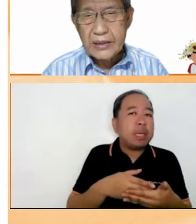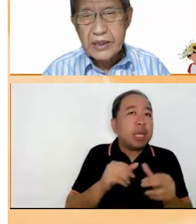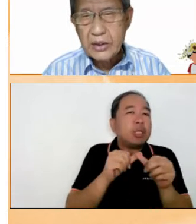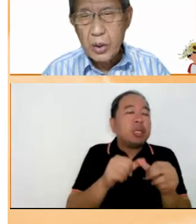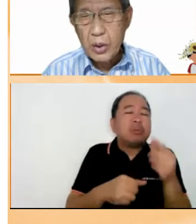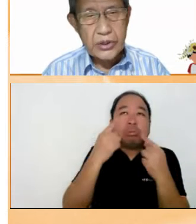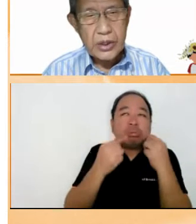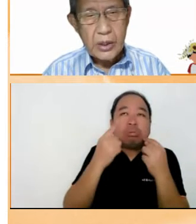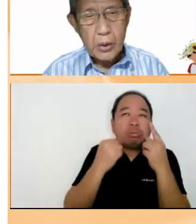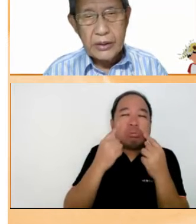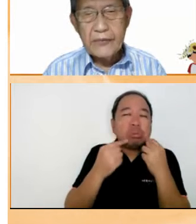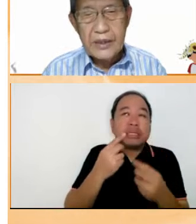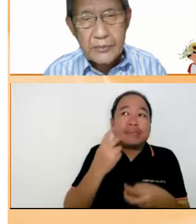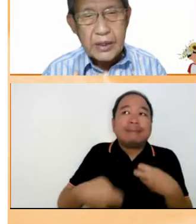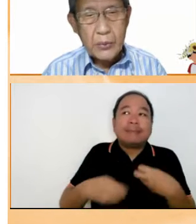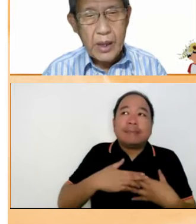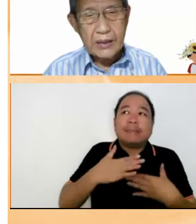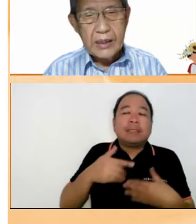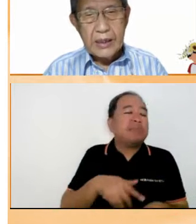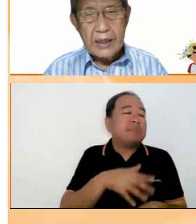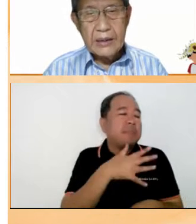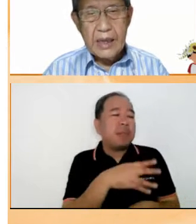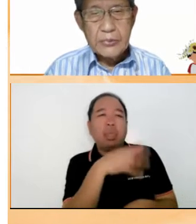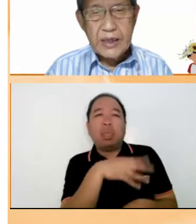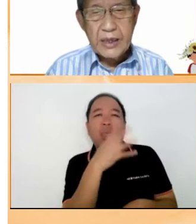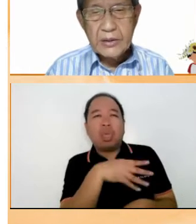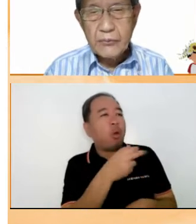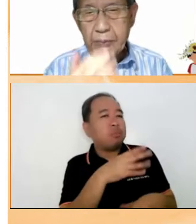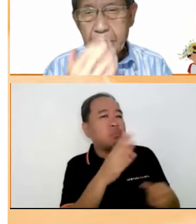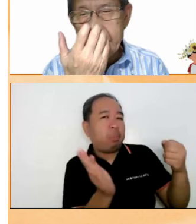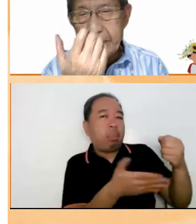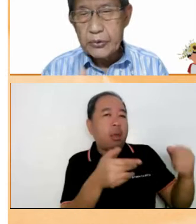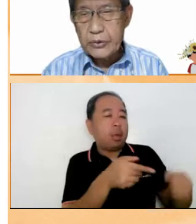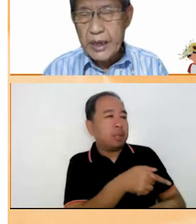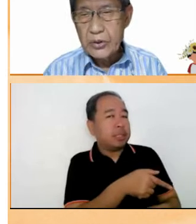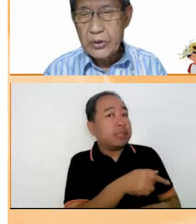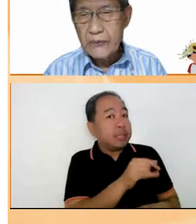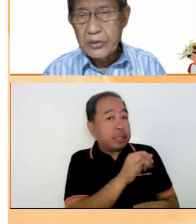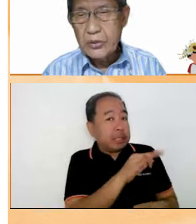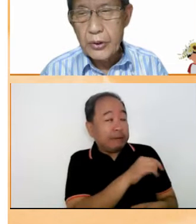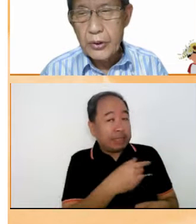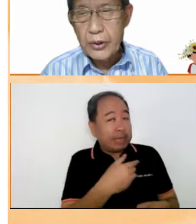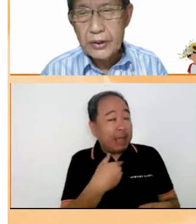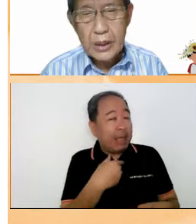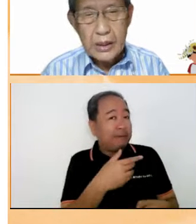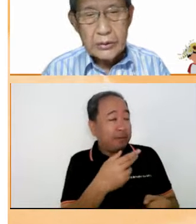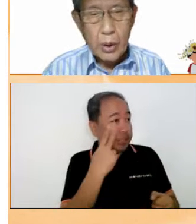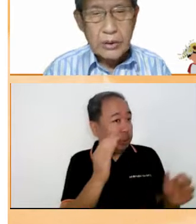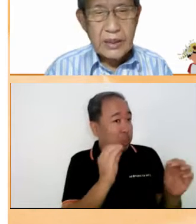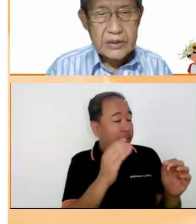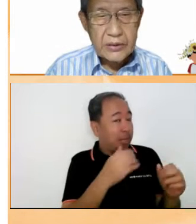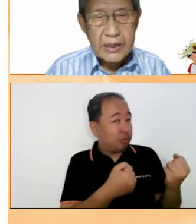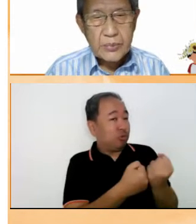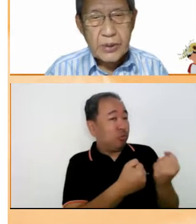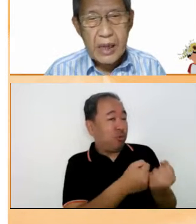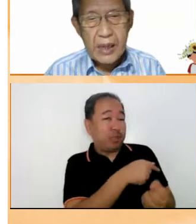mother just ignores or even gives a whack. In the absence of a buffering protection of adult support,